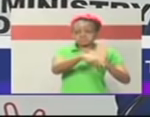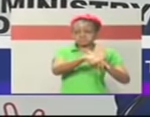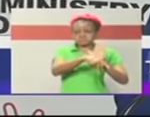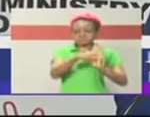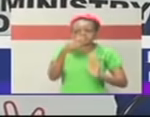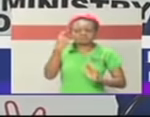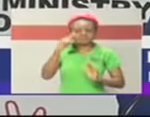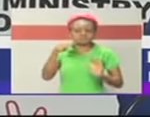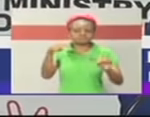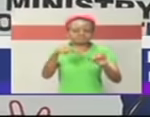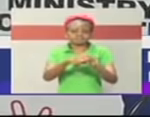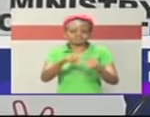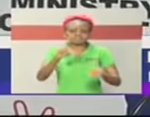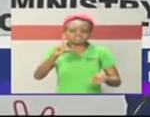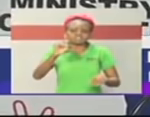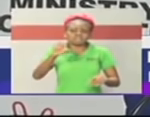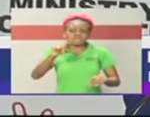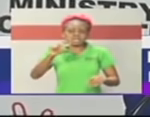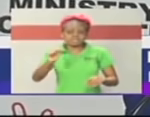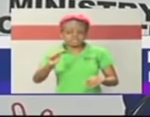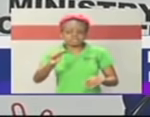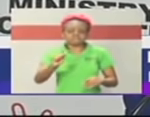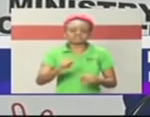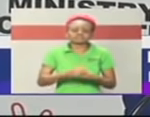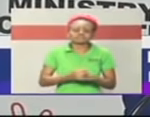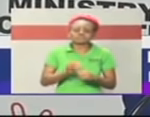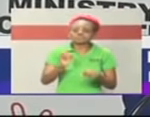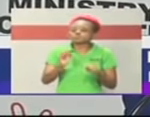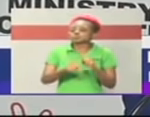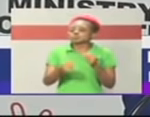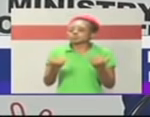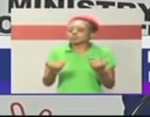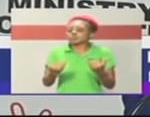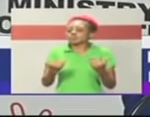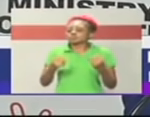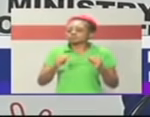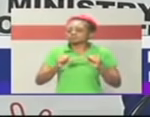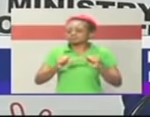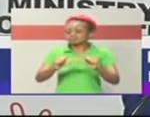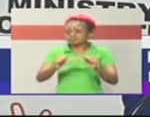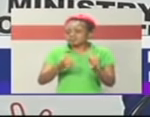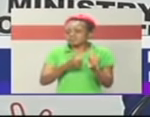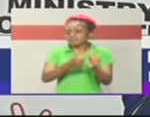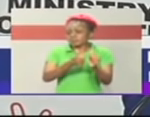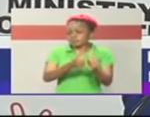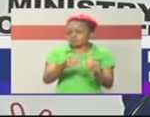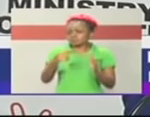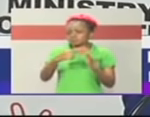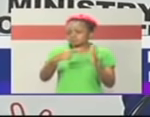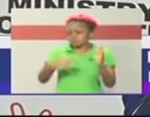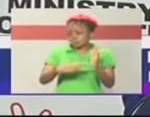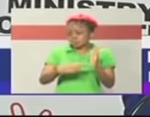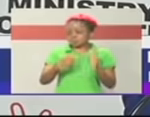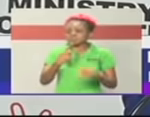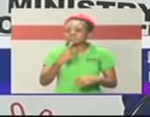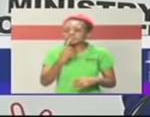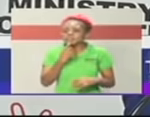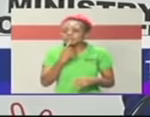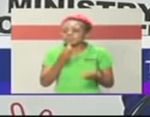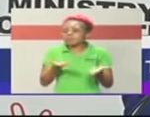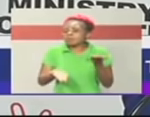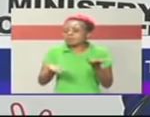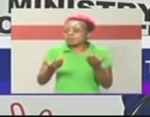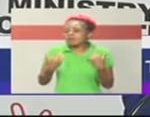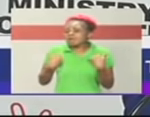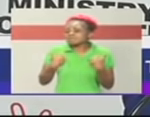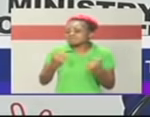variant, and at this point in time, we continue to be guided by that protocol in identifying persons who potentially may be